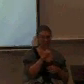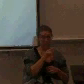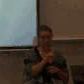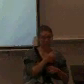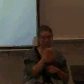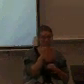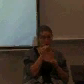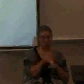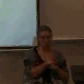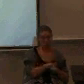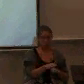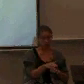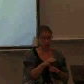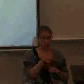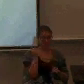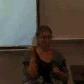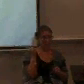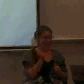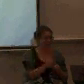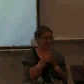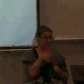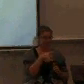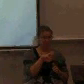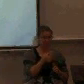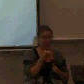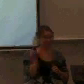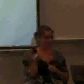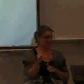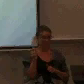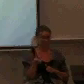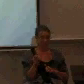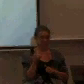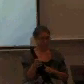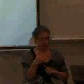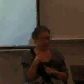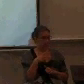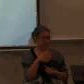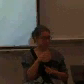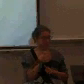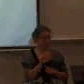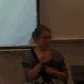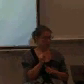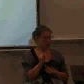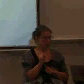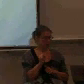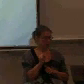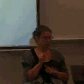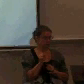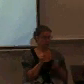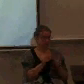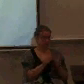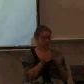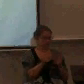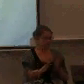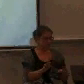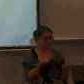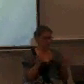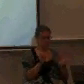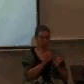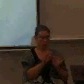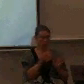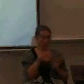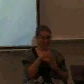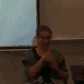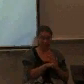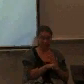ocean. Every species where it's ever been looked for, they have viruses. Right? So it's a very important and